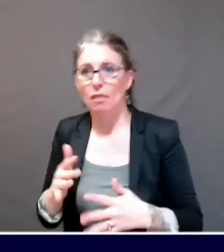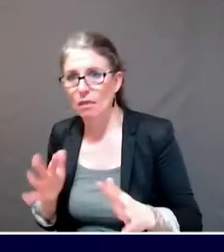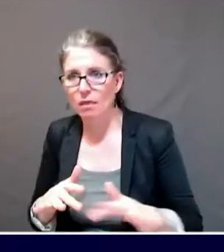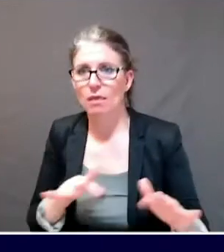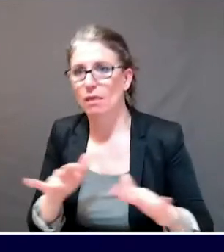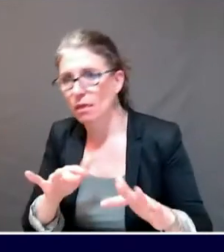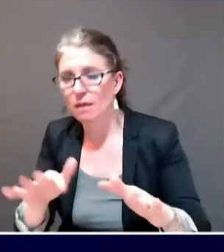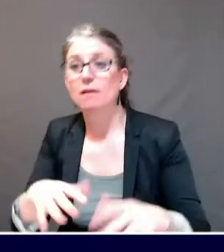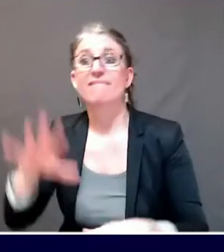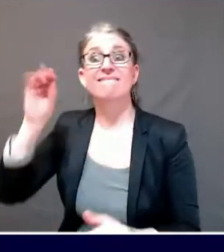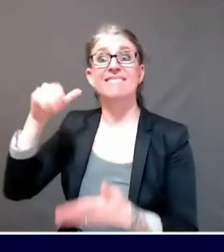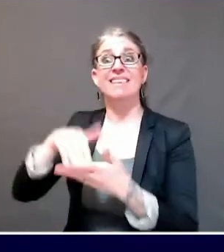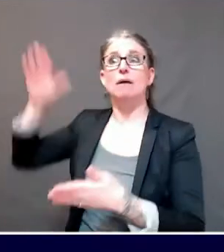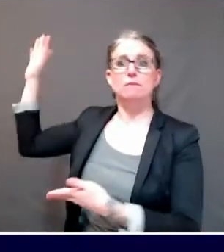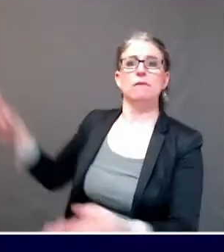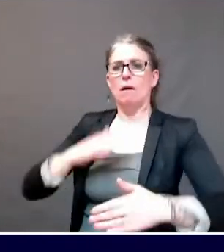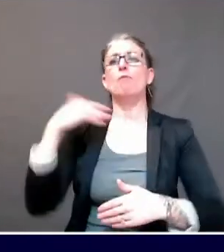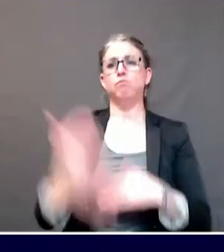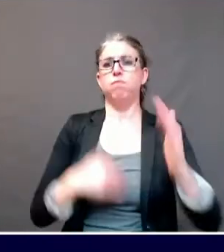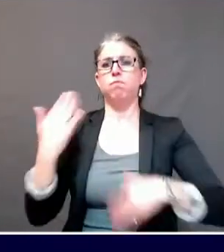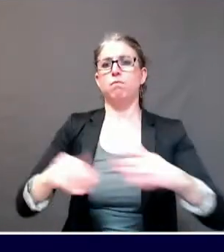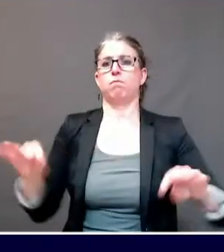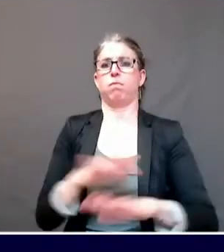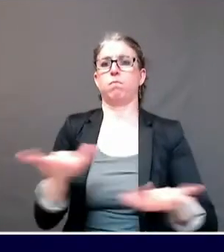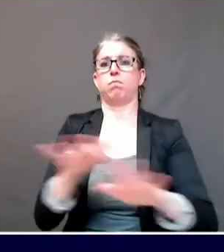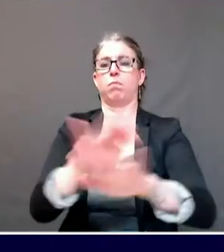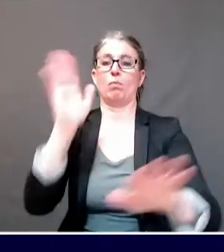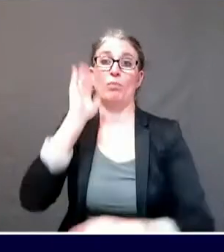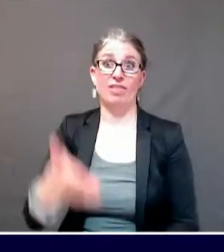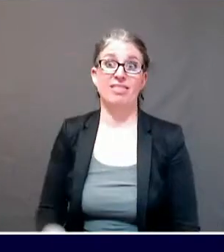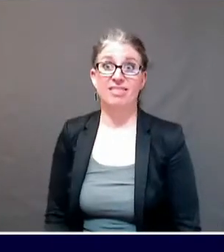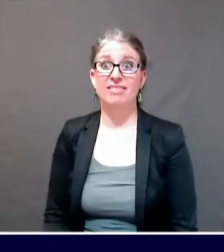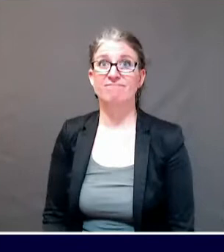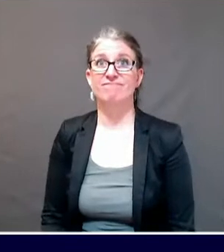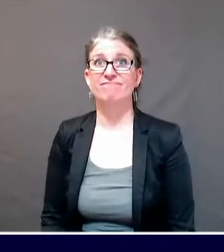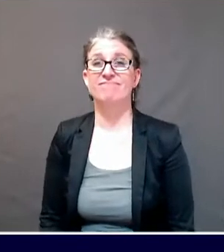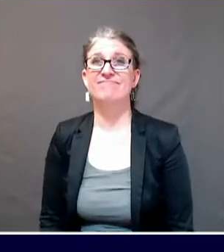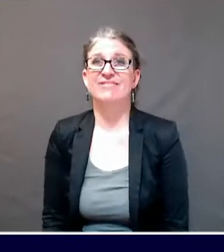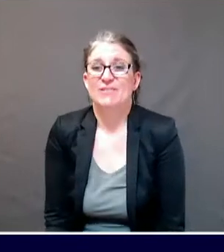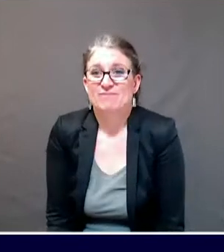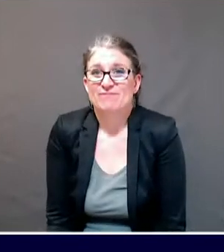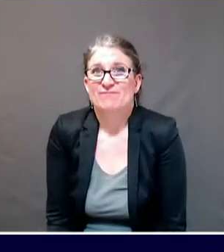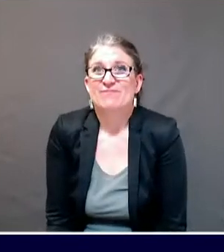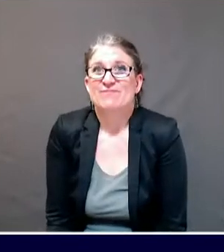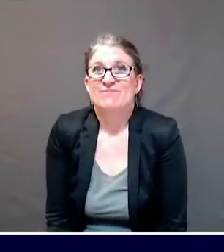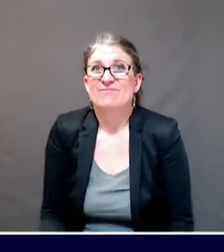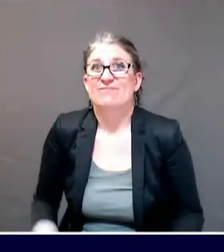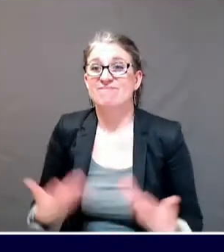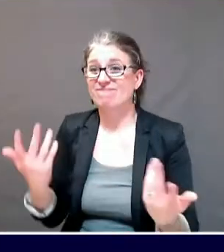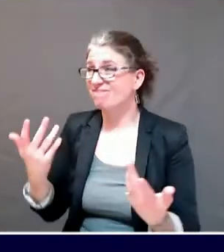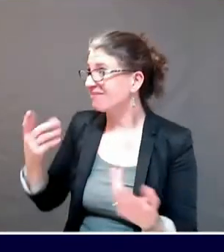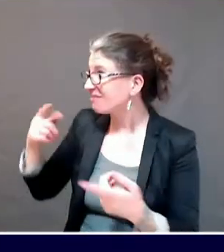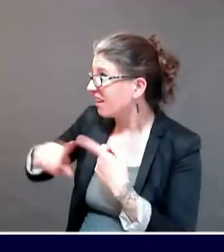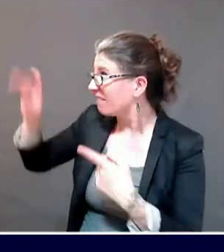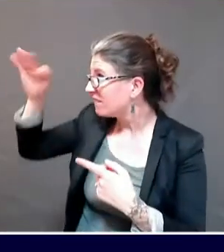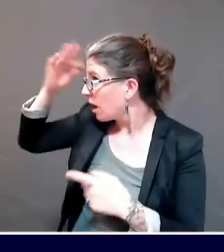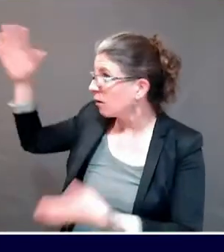supply constraints. But until we're getting at that 50, we're not really talking turkey.